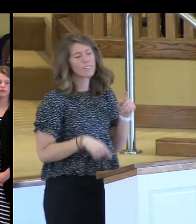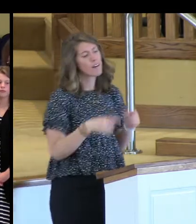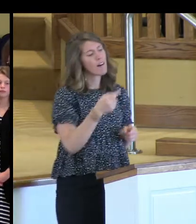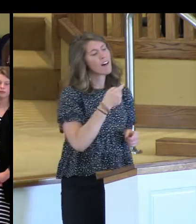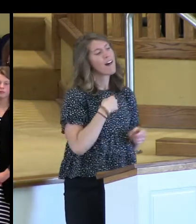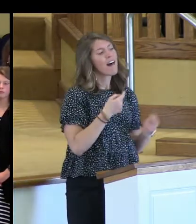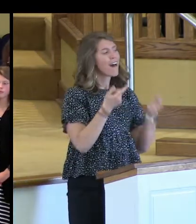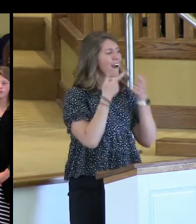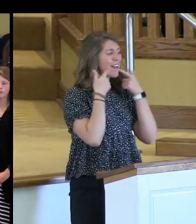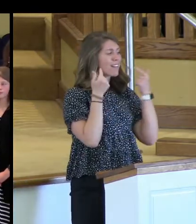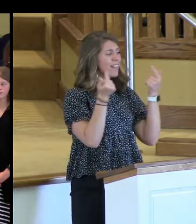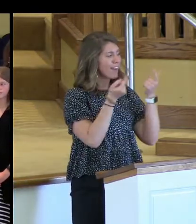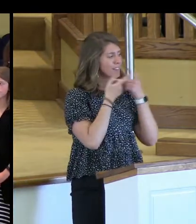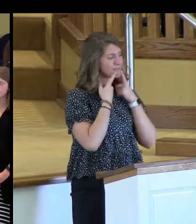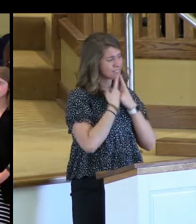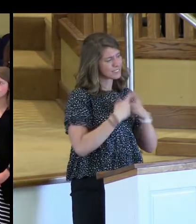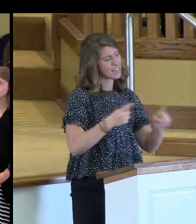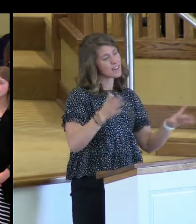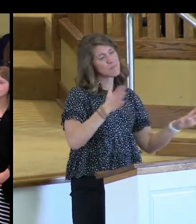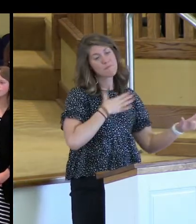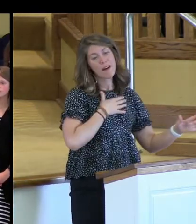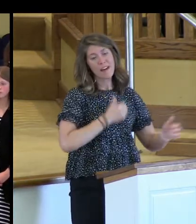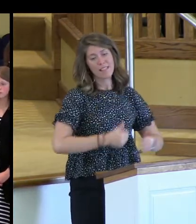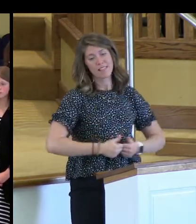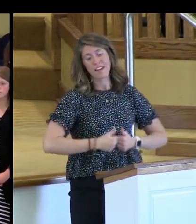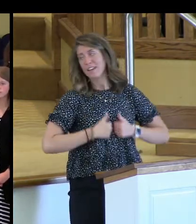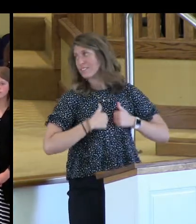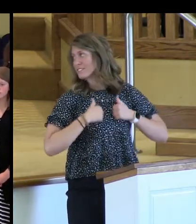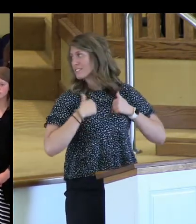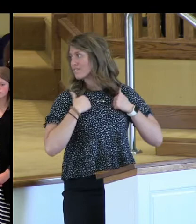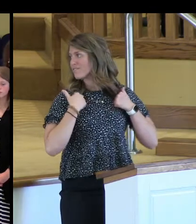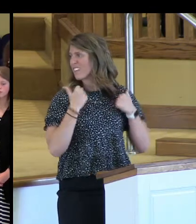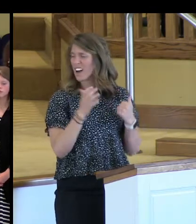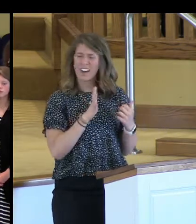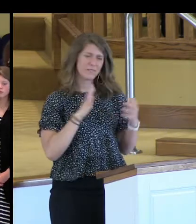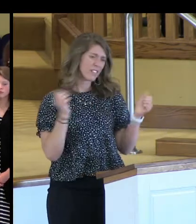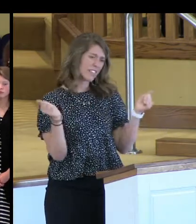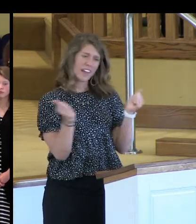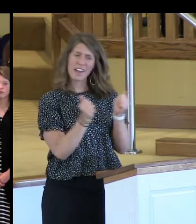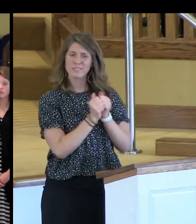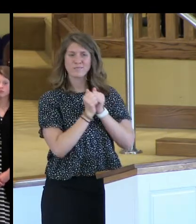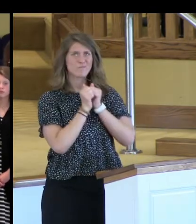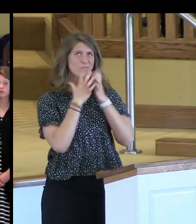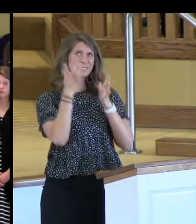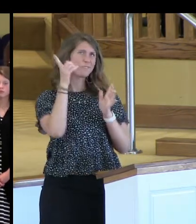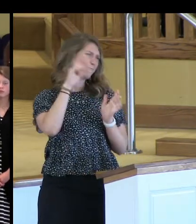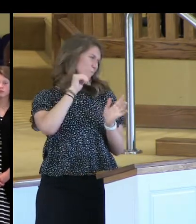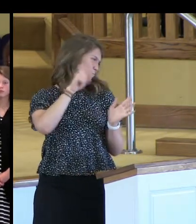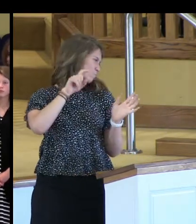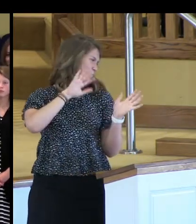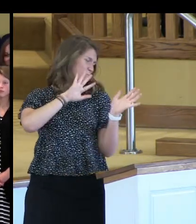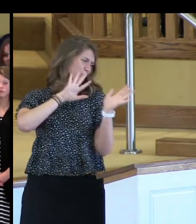hide, though I laughed and said my life was fine without you.